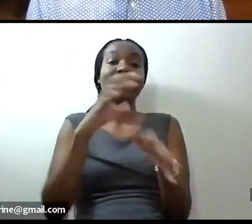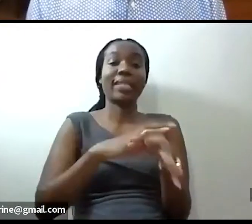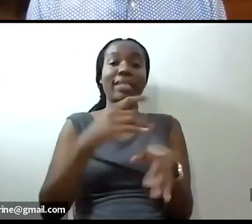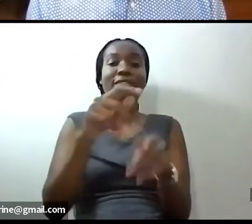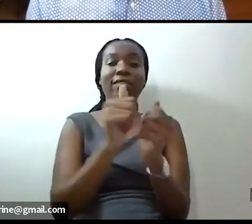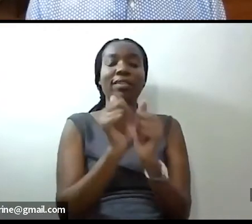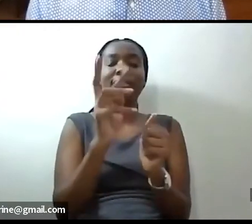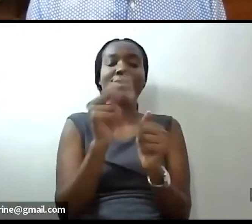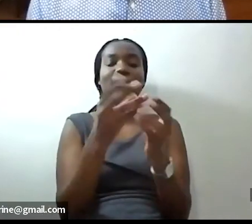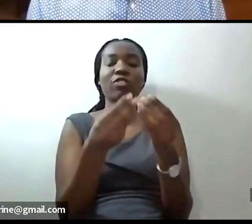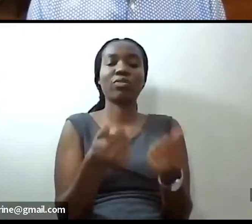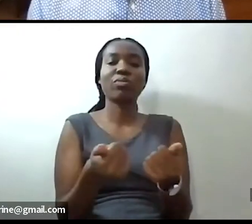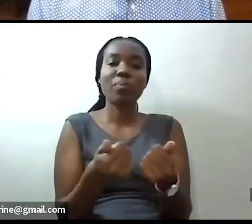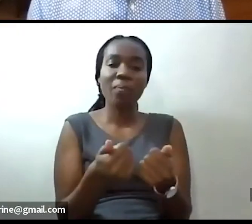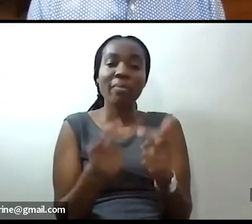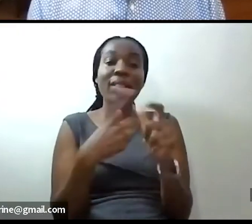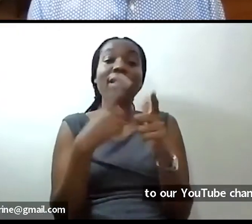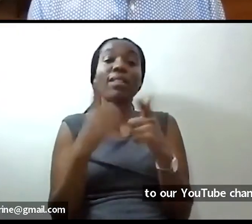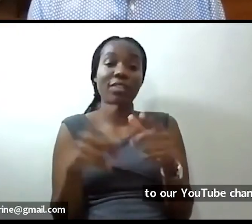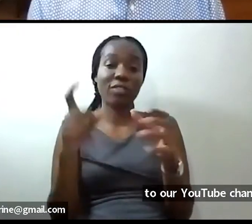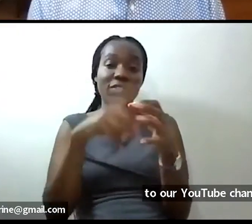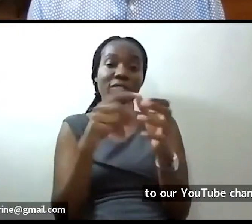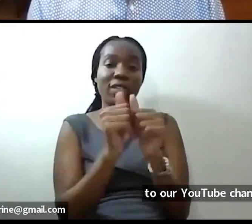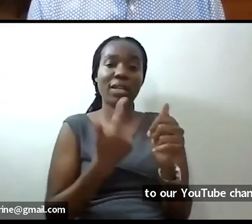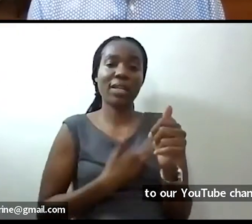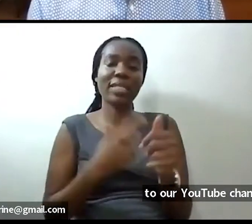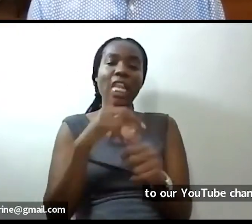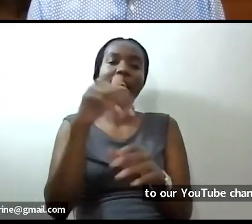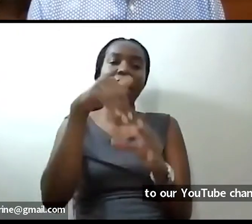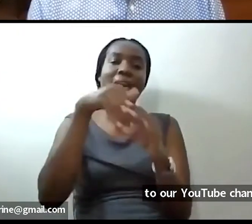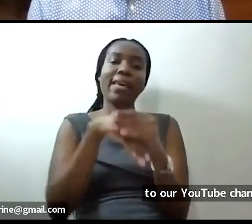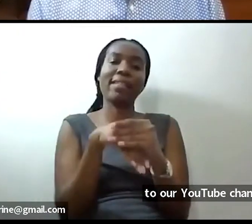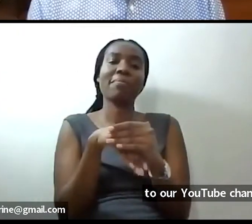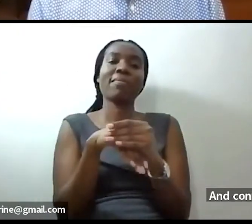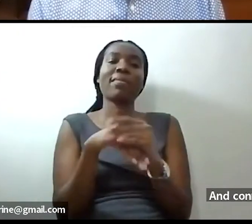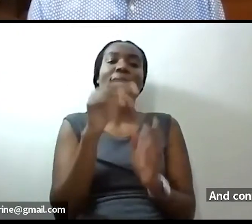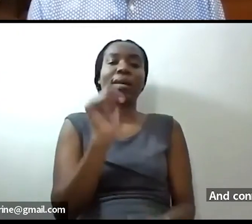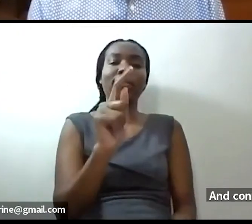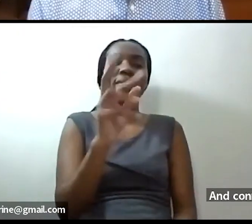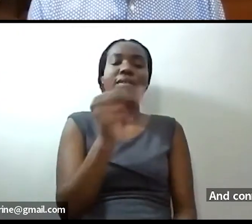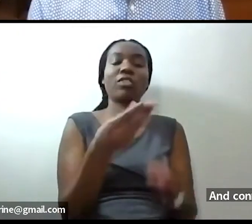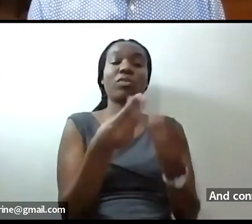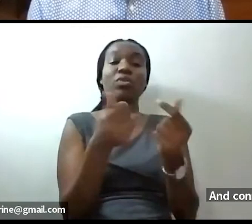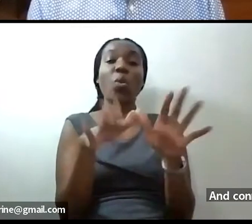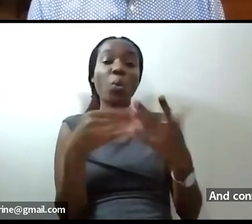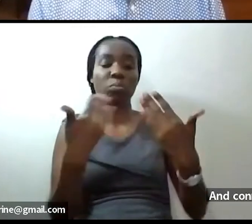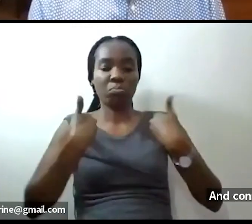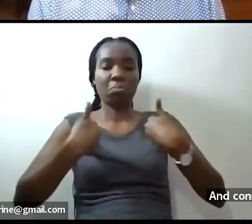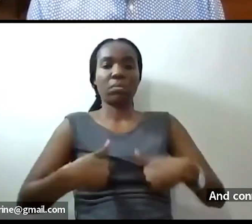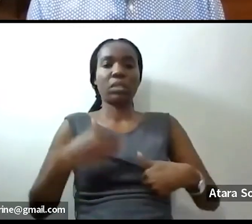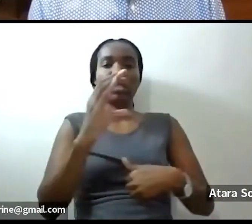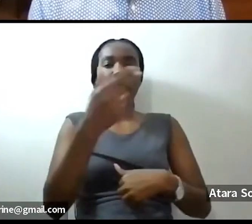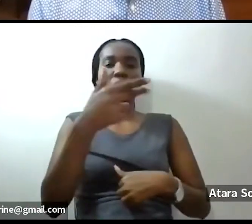Atara Solutions, and connect with us on LinkedIn, Atara Solutions, or myself, CHRP Grace